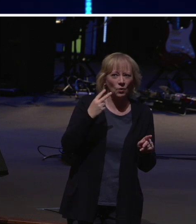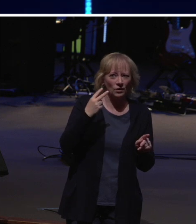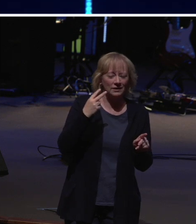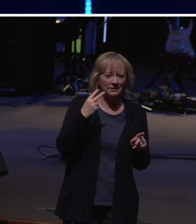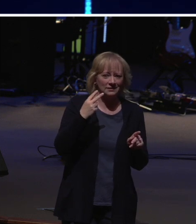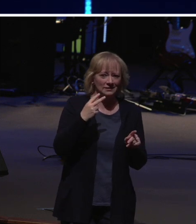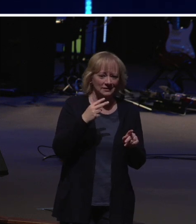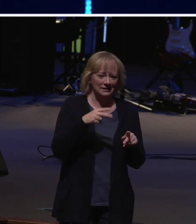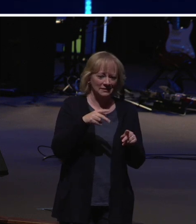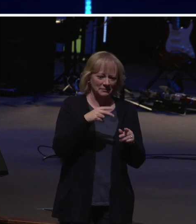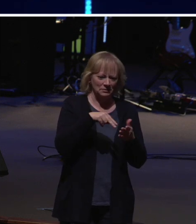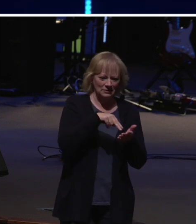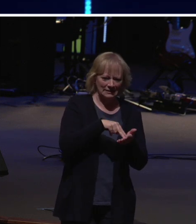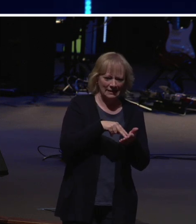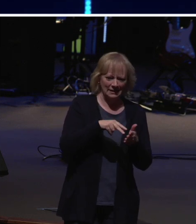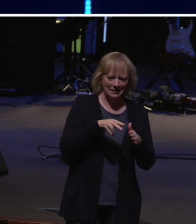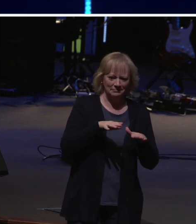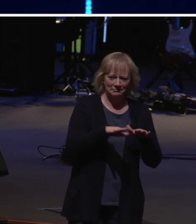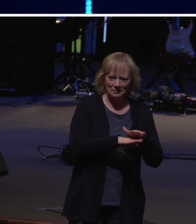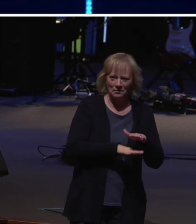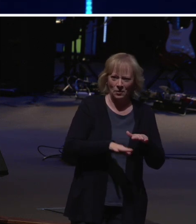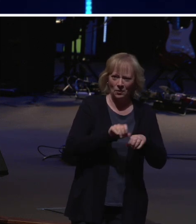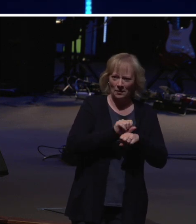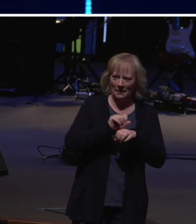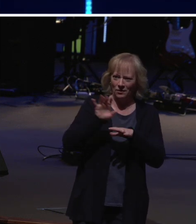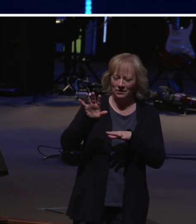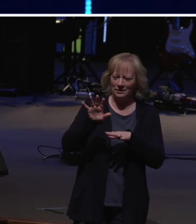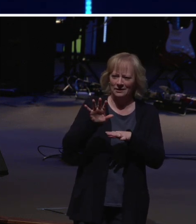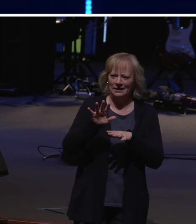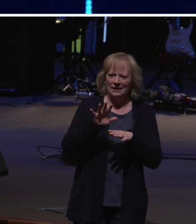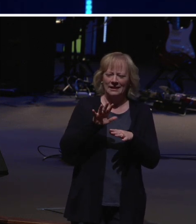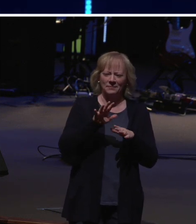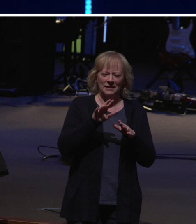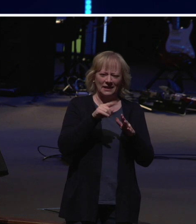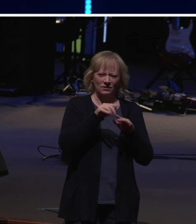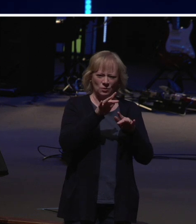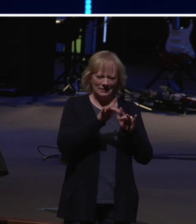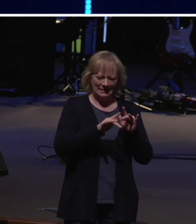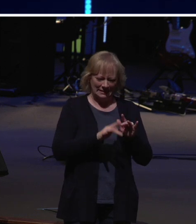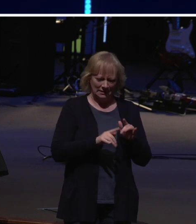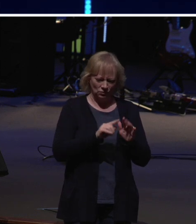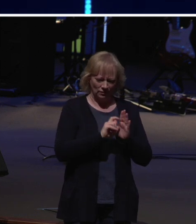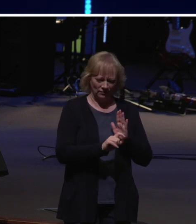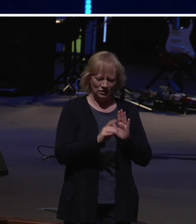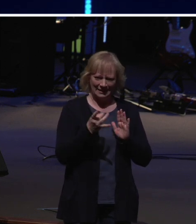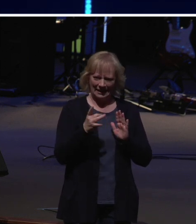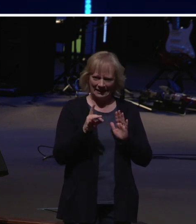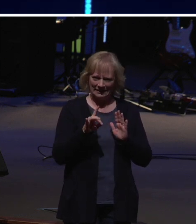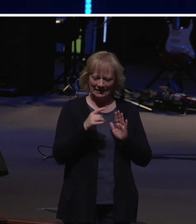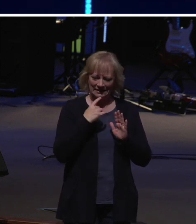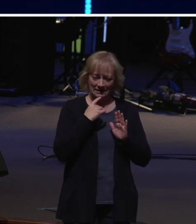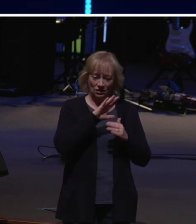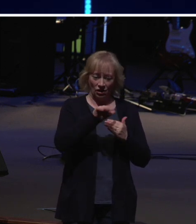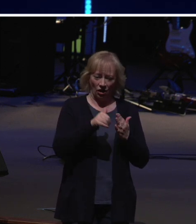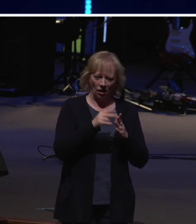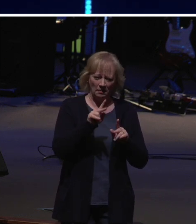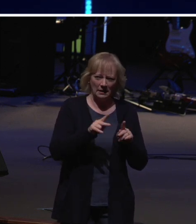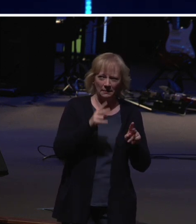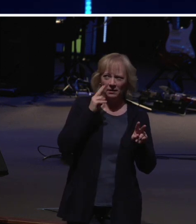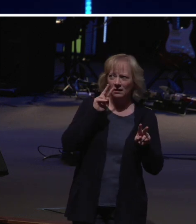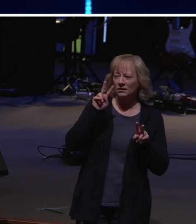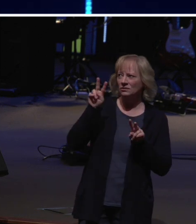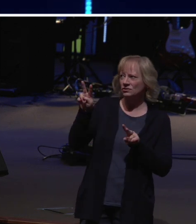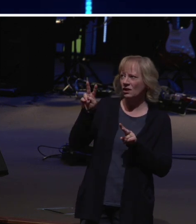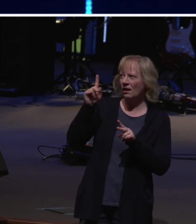them. And if you fast forward in chapter 20, just down to verse 18, it says, now when all the people saw the thunder and the